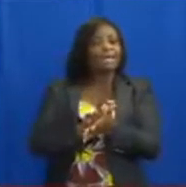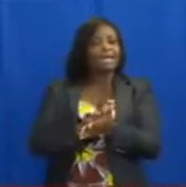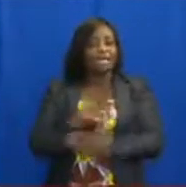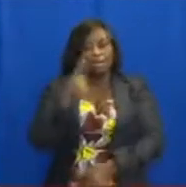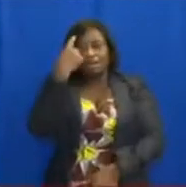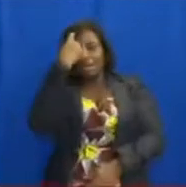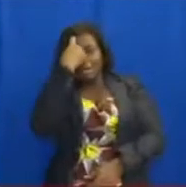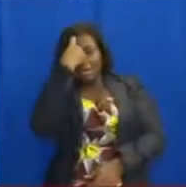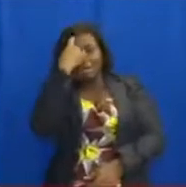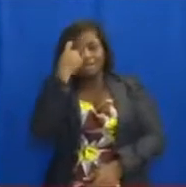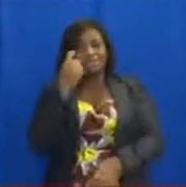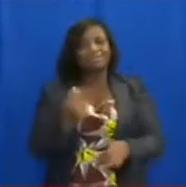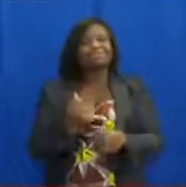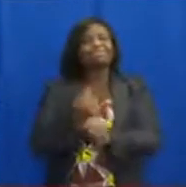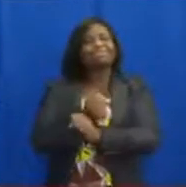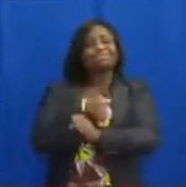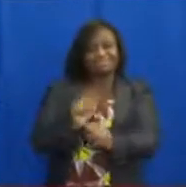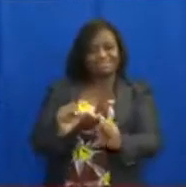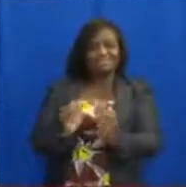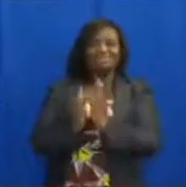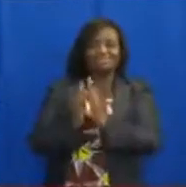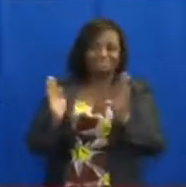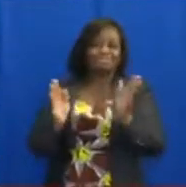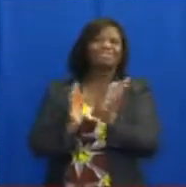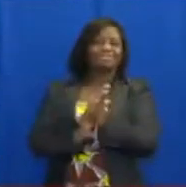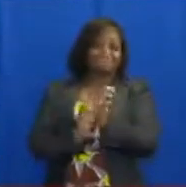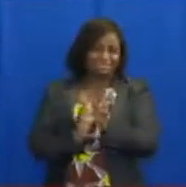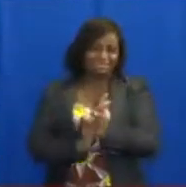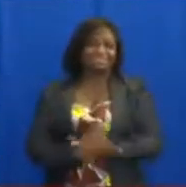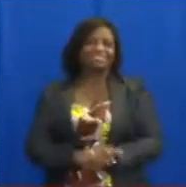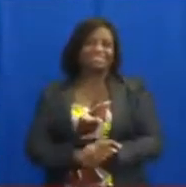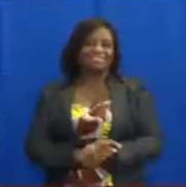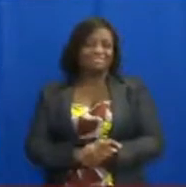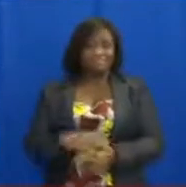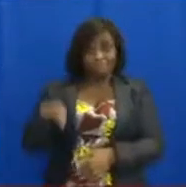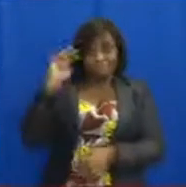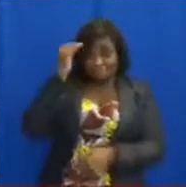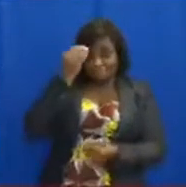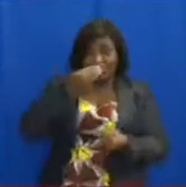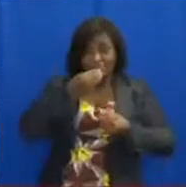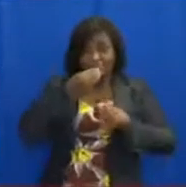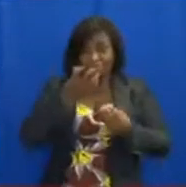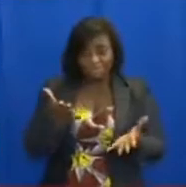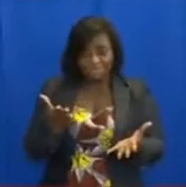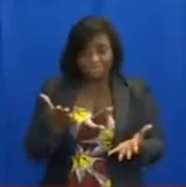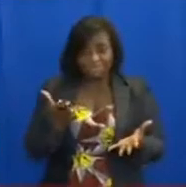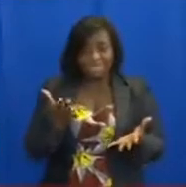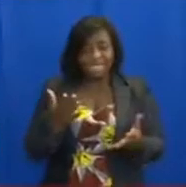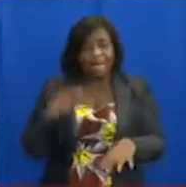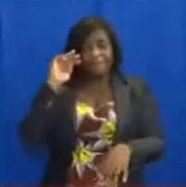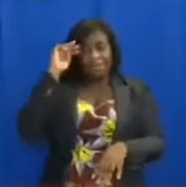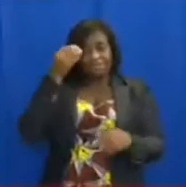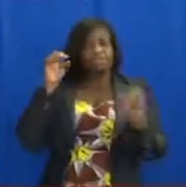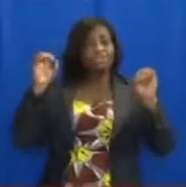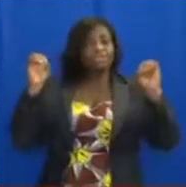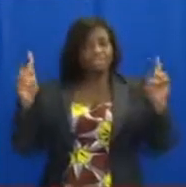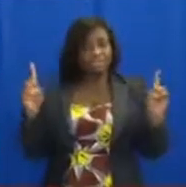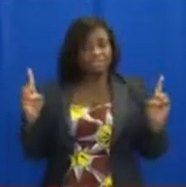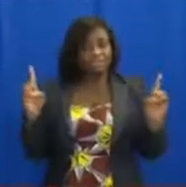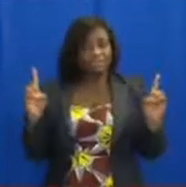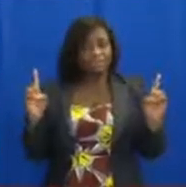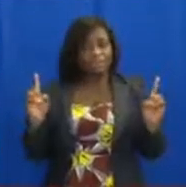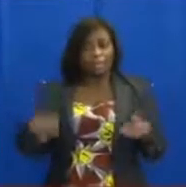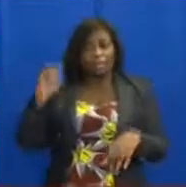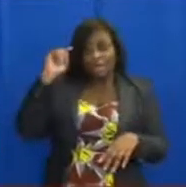and thermometer guns for the safe reopening of the schools. The Ministry of Information, the Ministry of